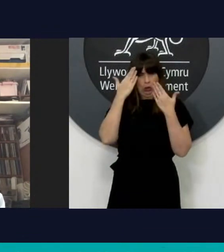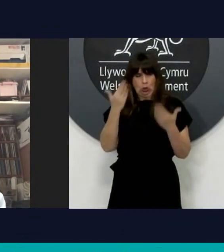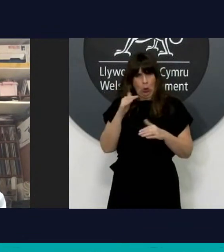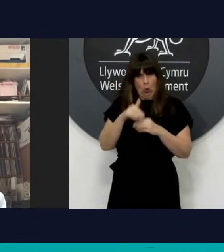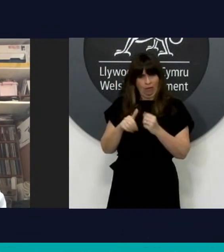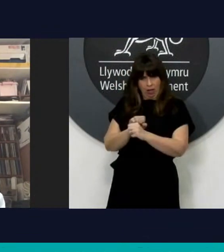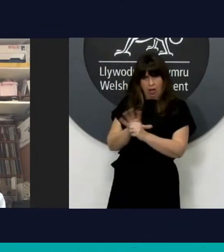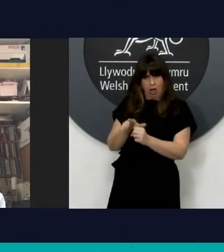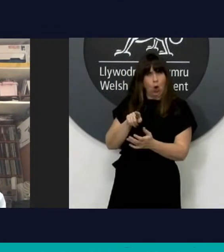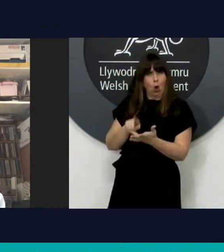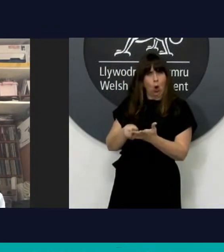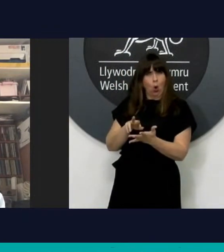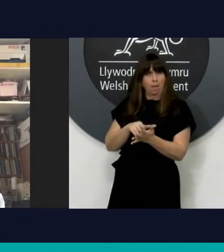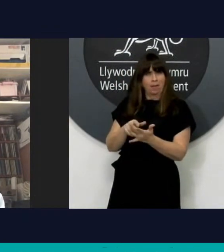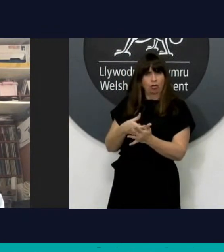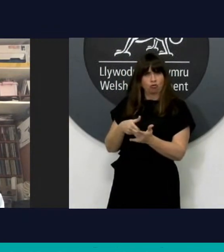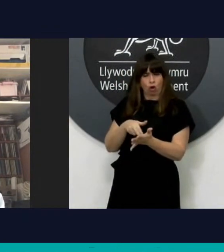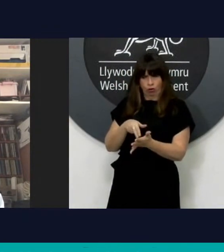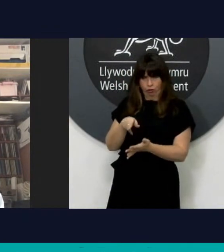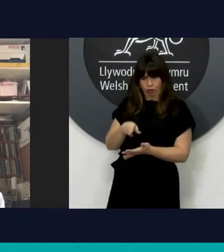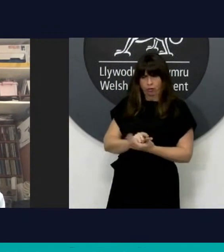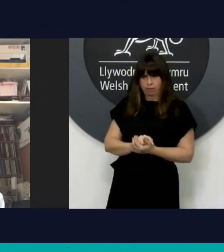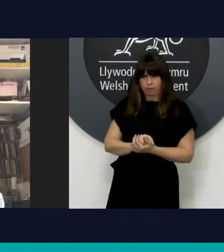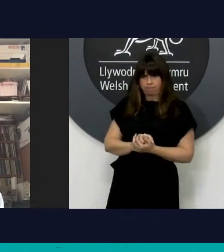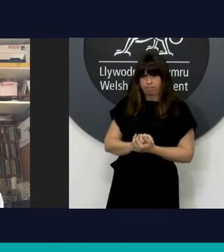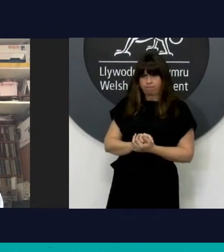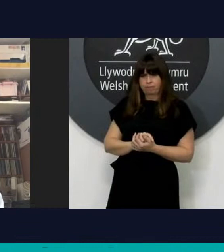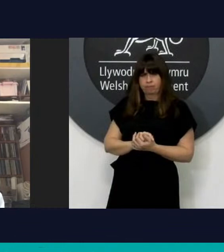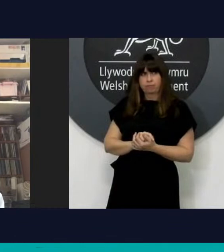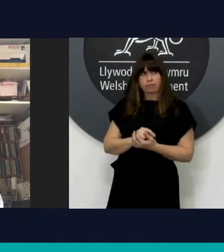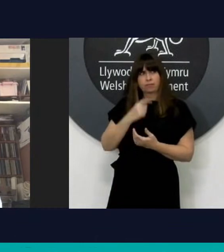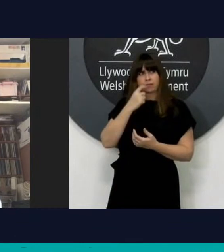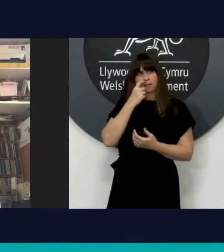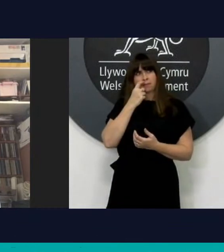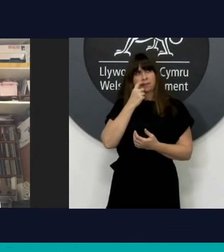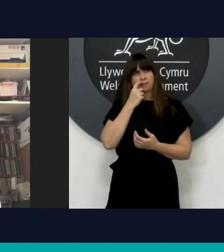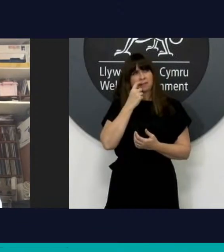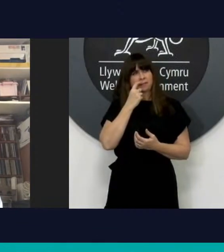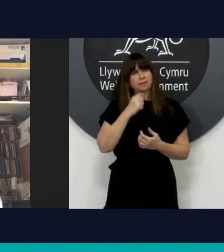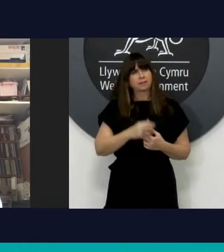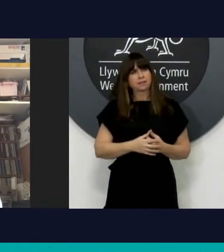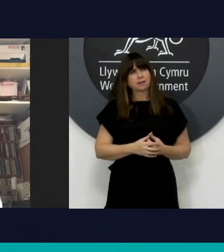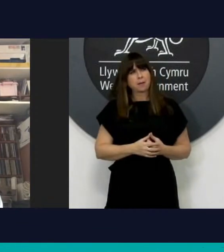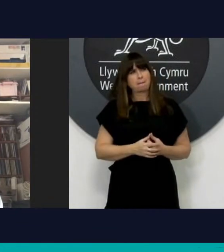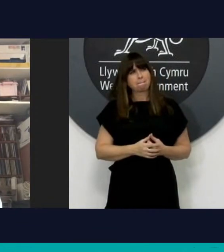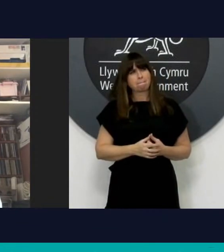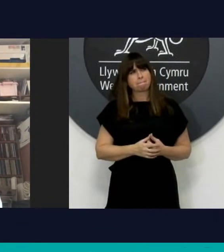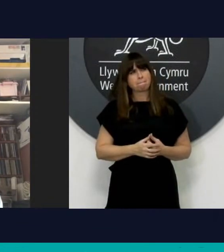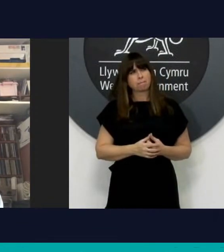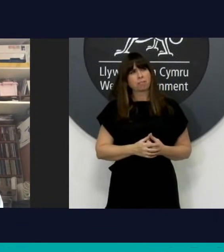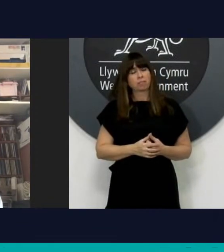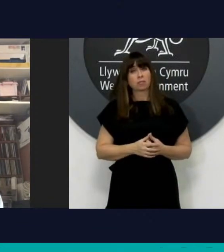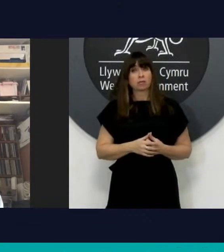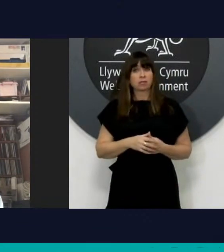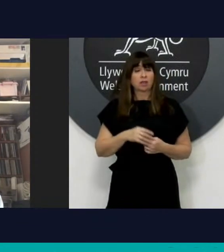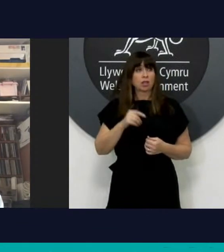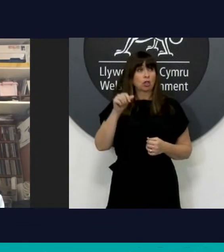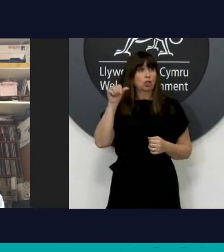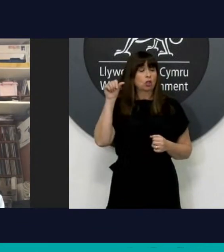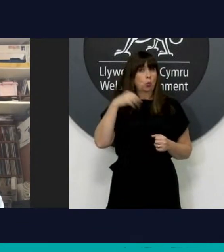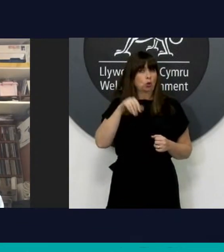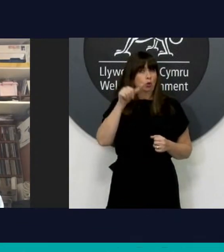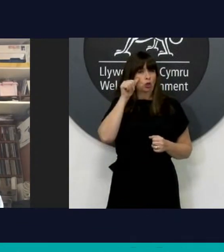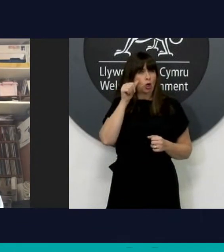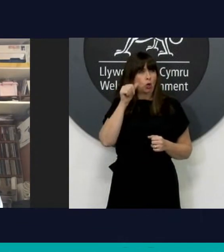are to have a fairly relatively normal Christmas, what precautions should they be taking? Should they have a lateral